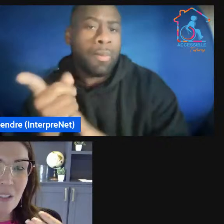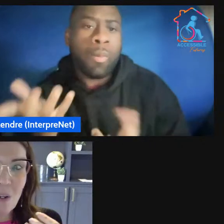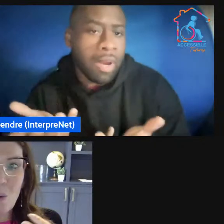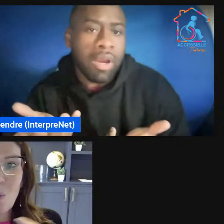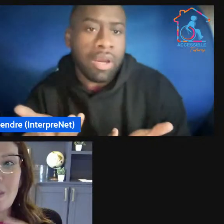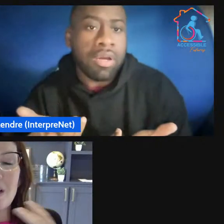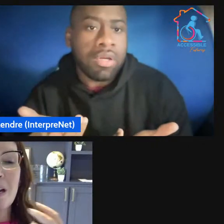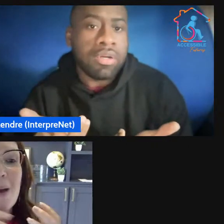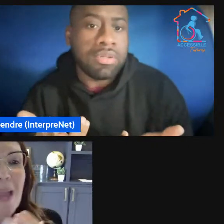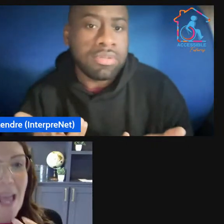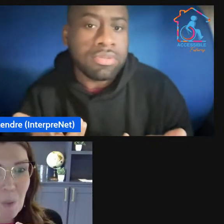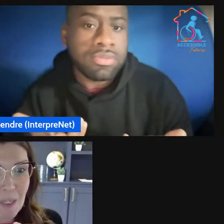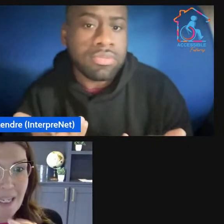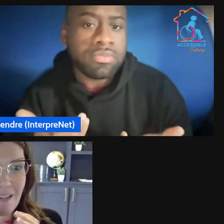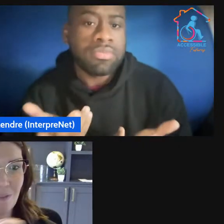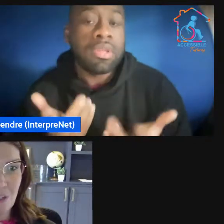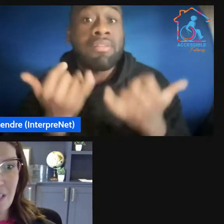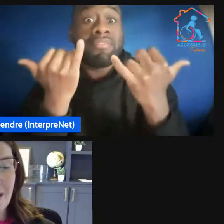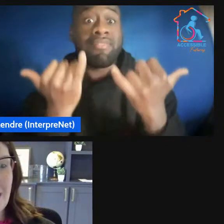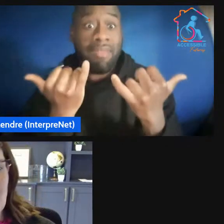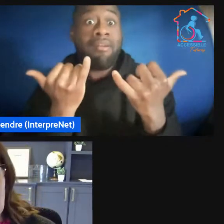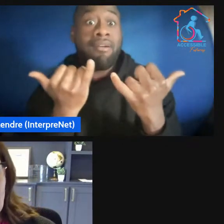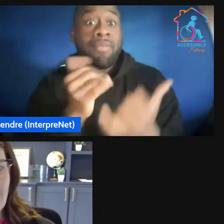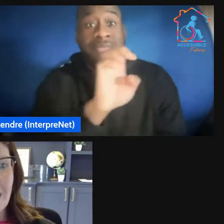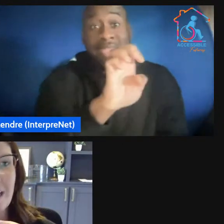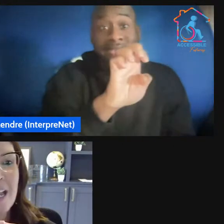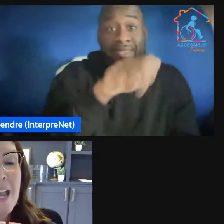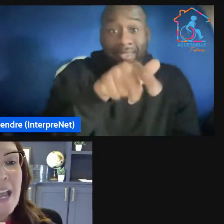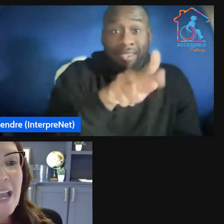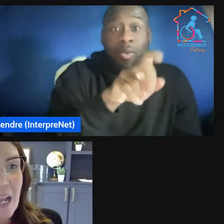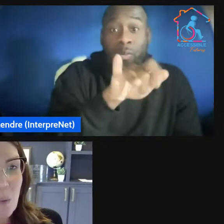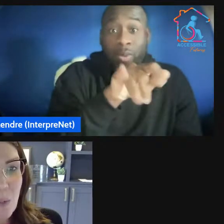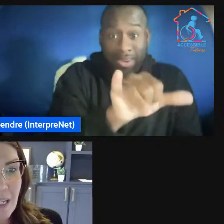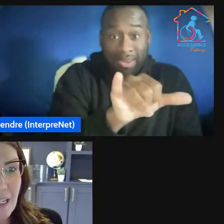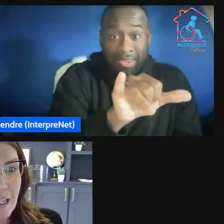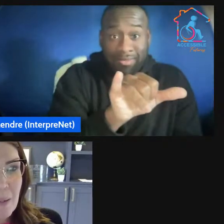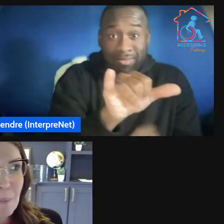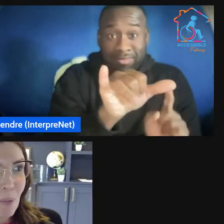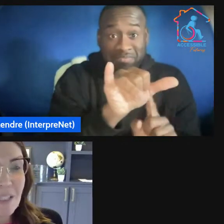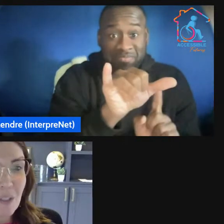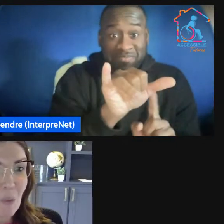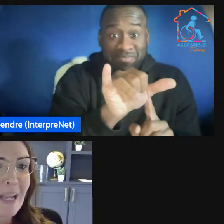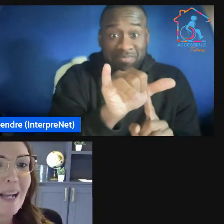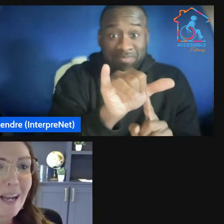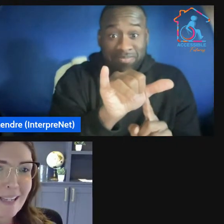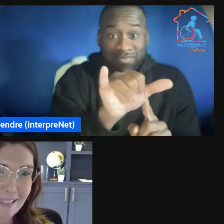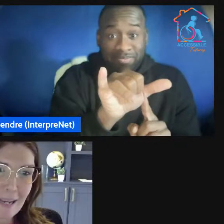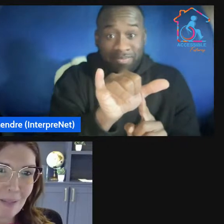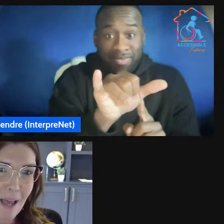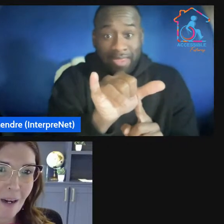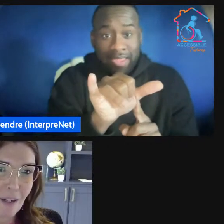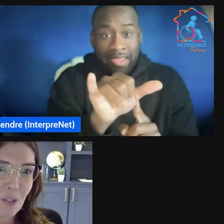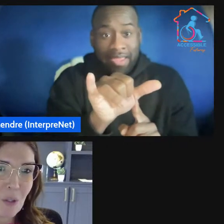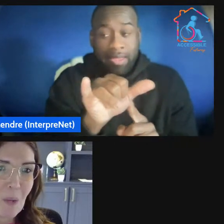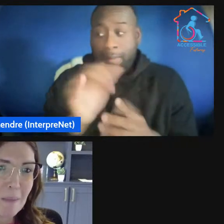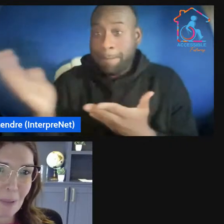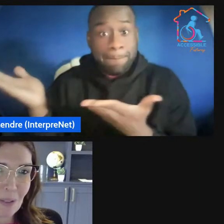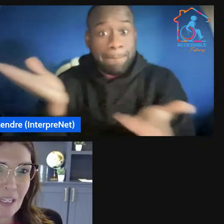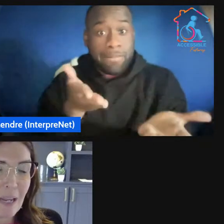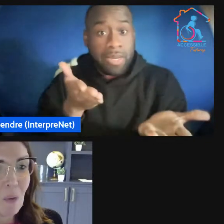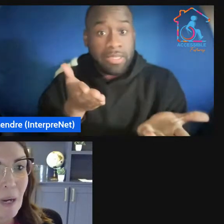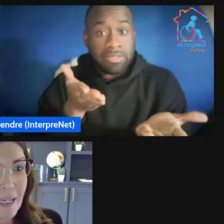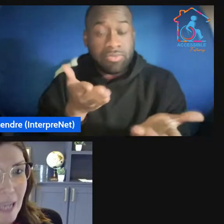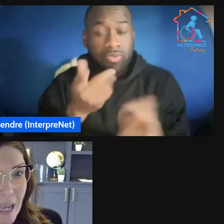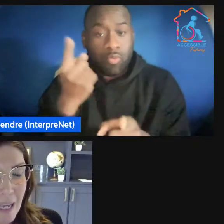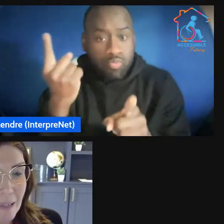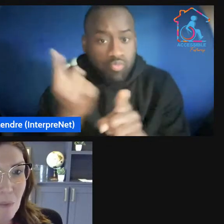Mm-hmm. And so when we talk about equity versus equality, equity brings the right height stepladder to the right person